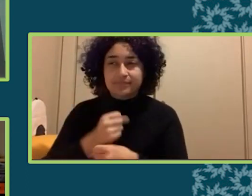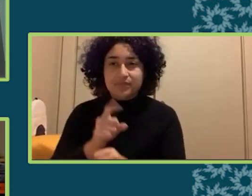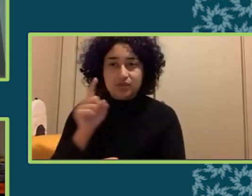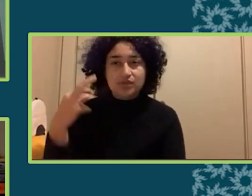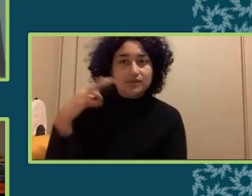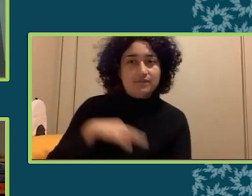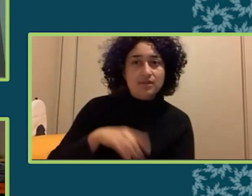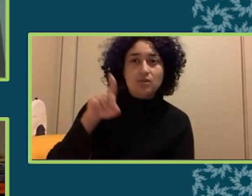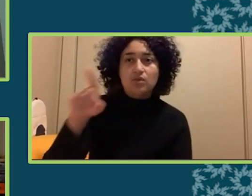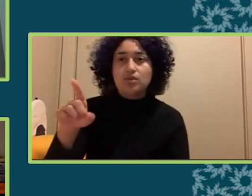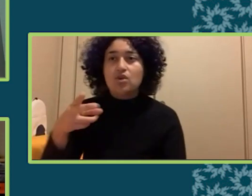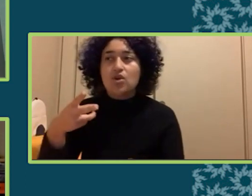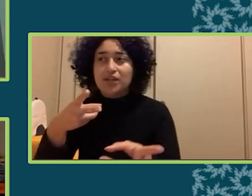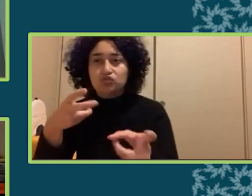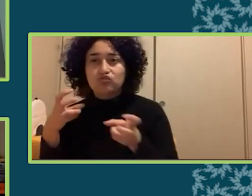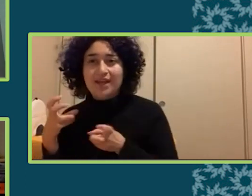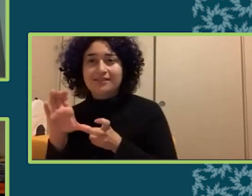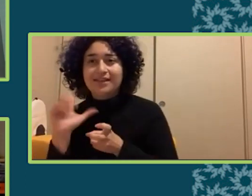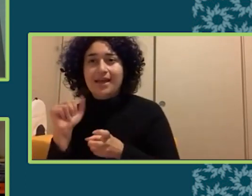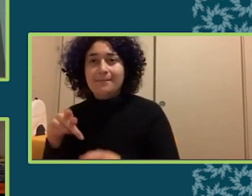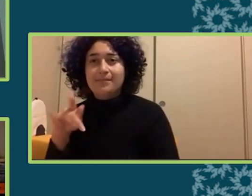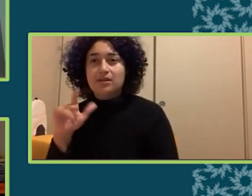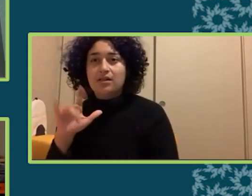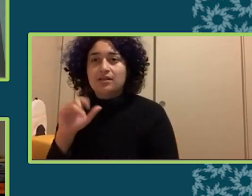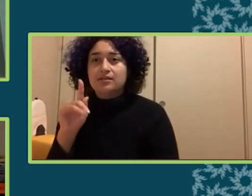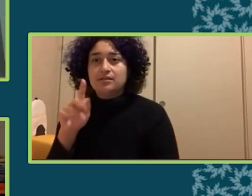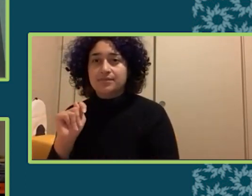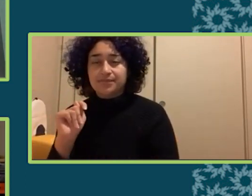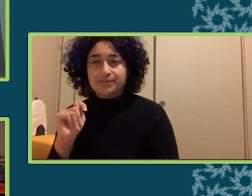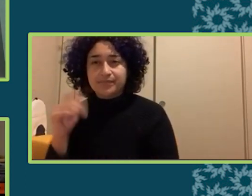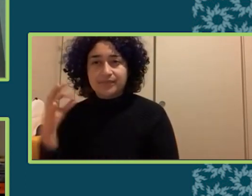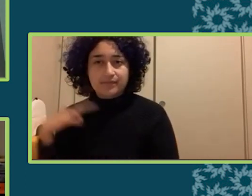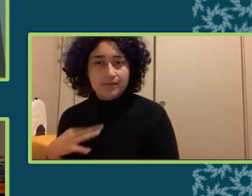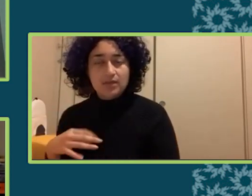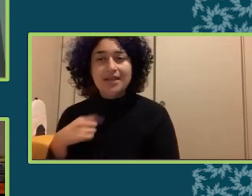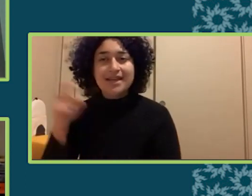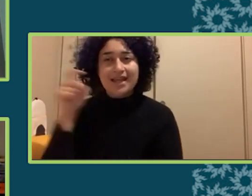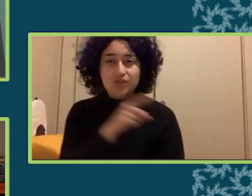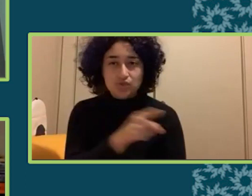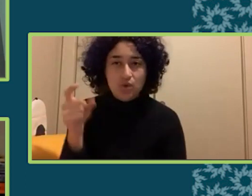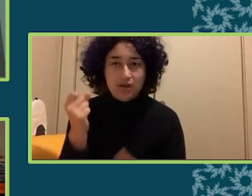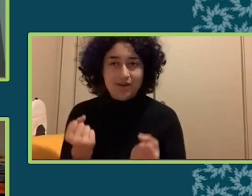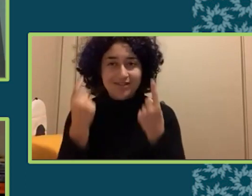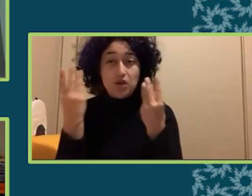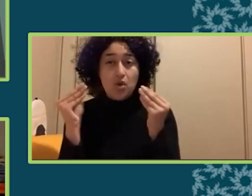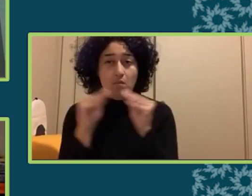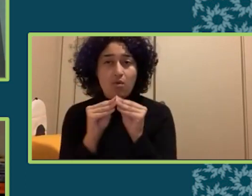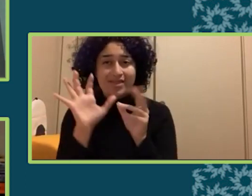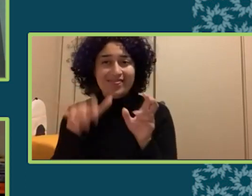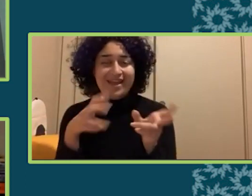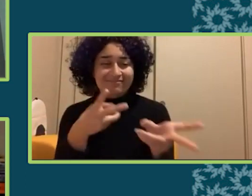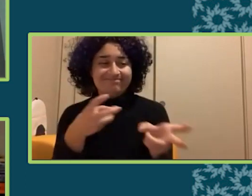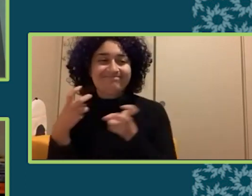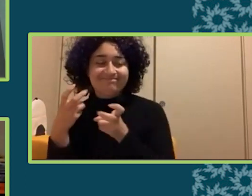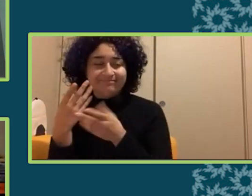your extractive capitalistic value. Ooh. And I need people to understand that like you're more than that, right? You're a human being.